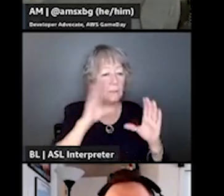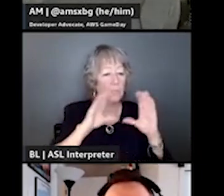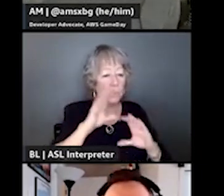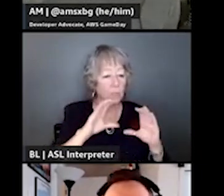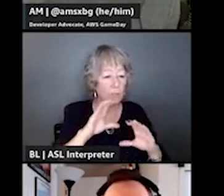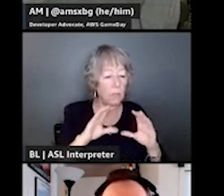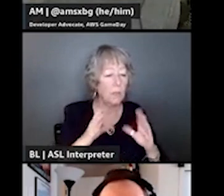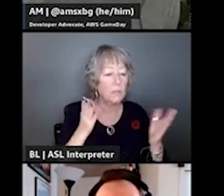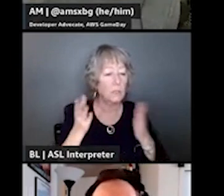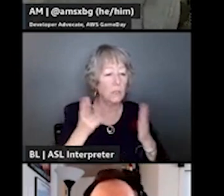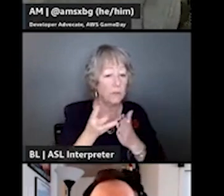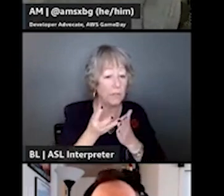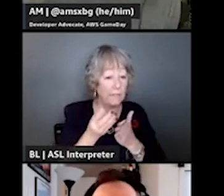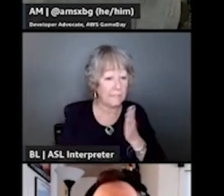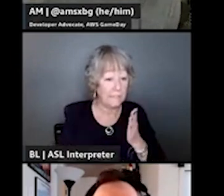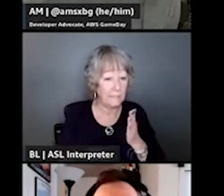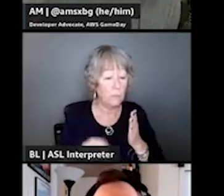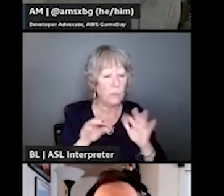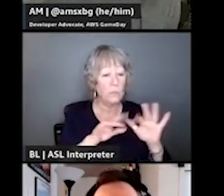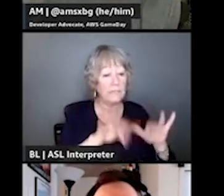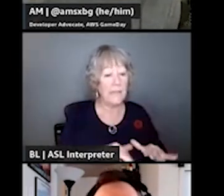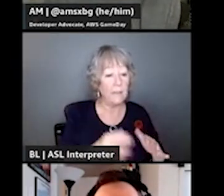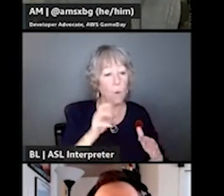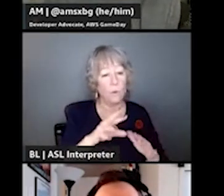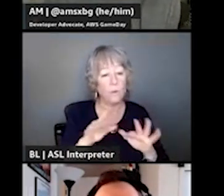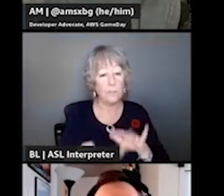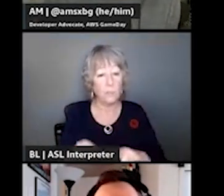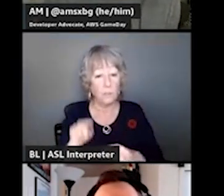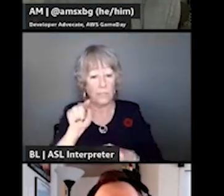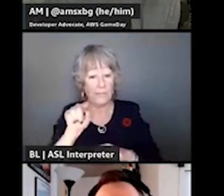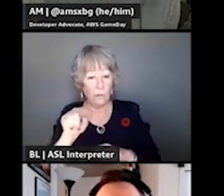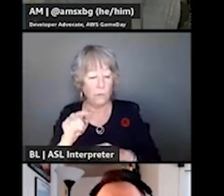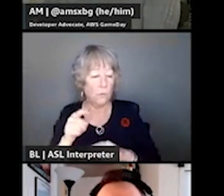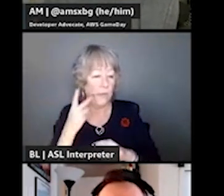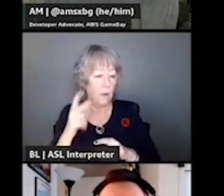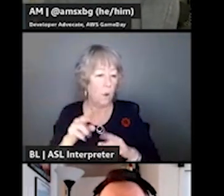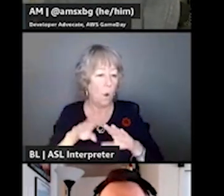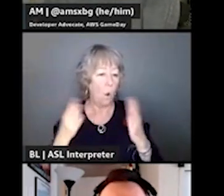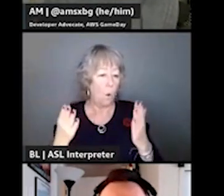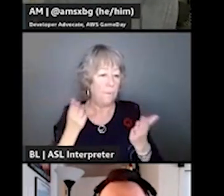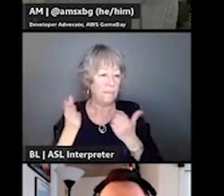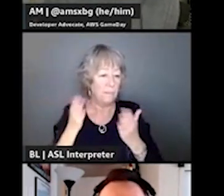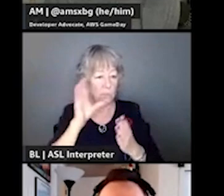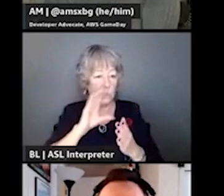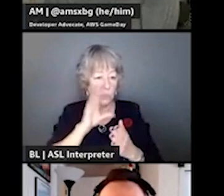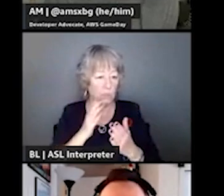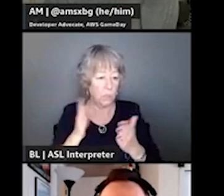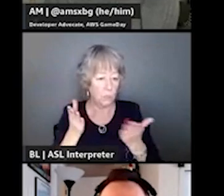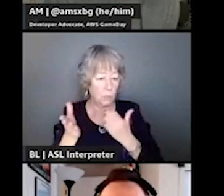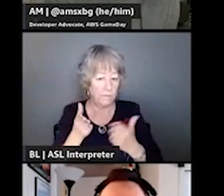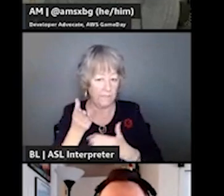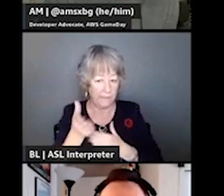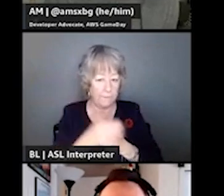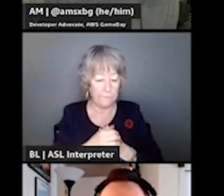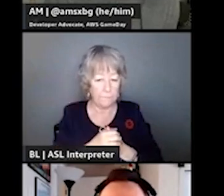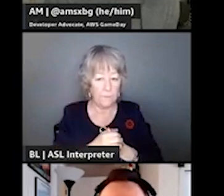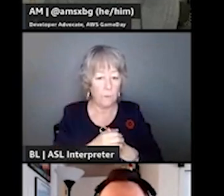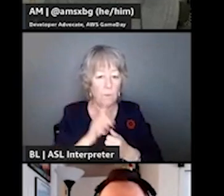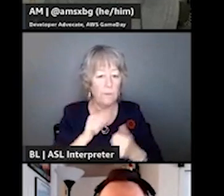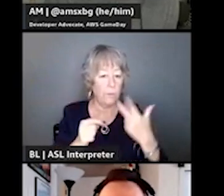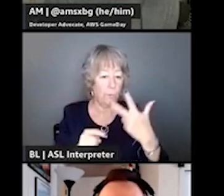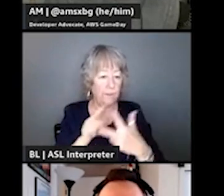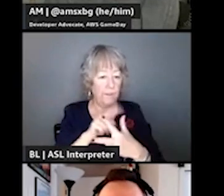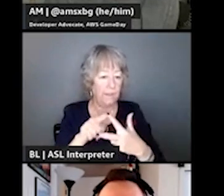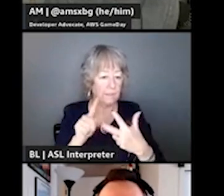Opensearch over here. Like if you type the Opensearch, you get to the Opensearch service. And as Pavni mentioned about three things. So one is like